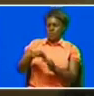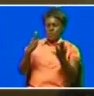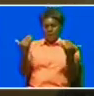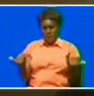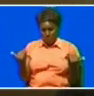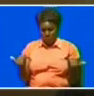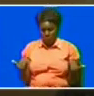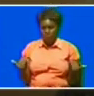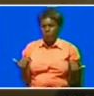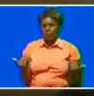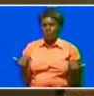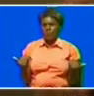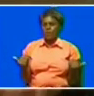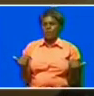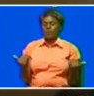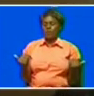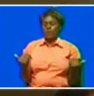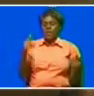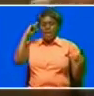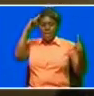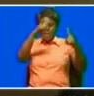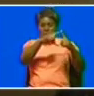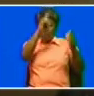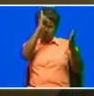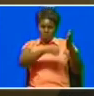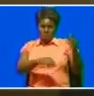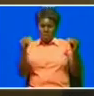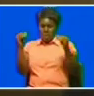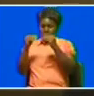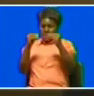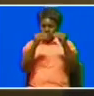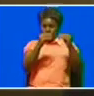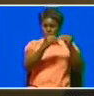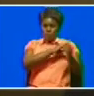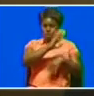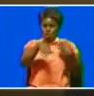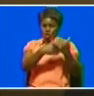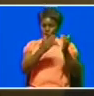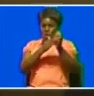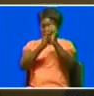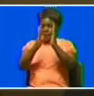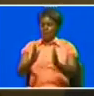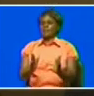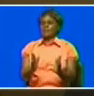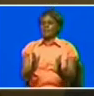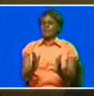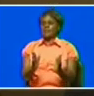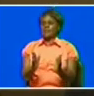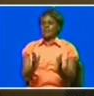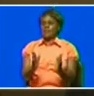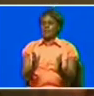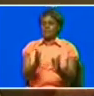now, really to meet all of the principal actors with regard to this, to the